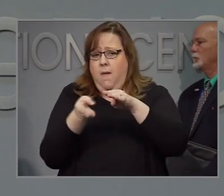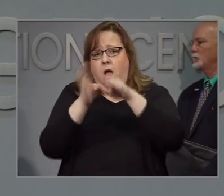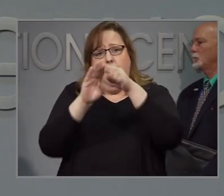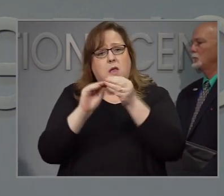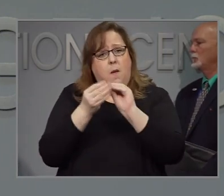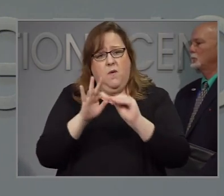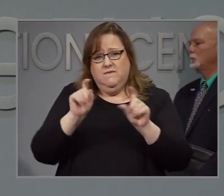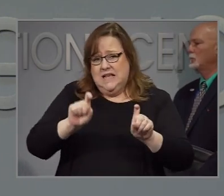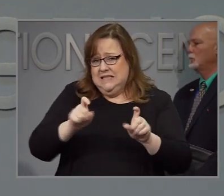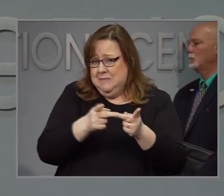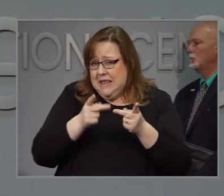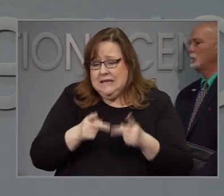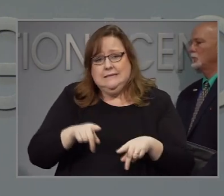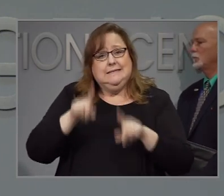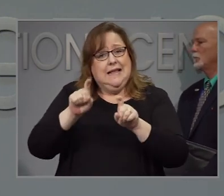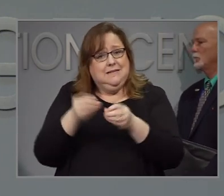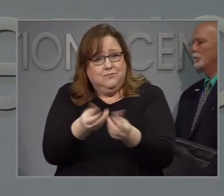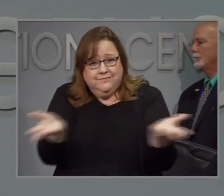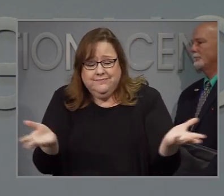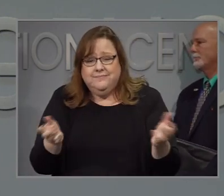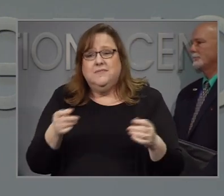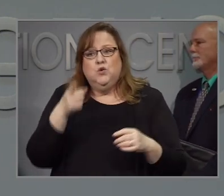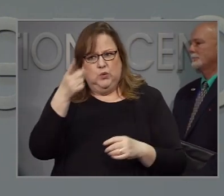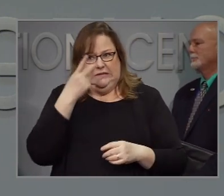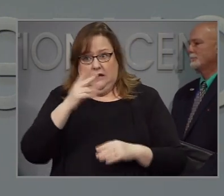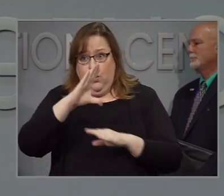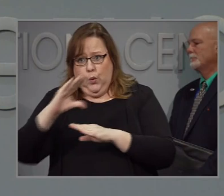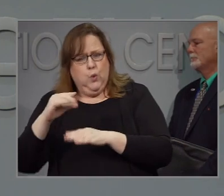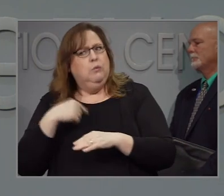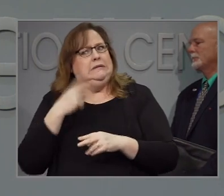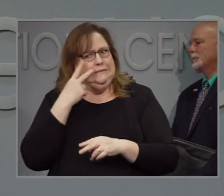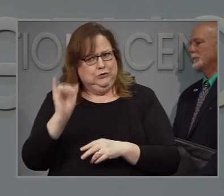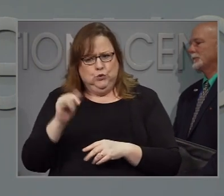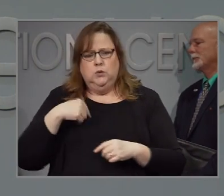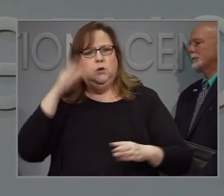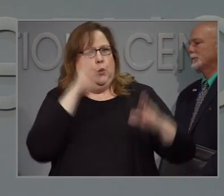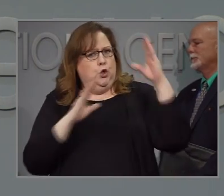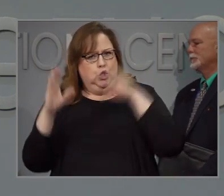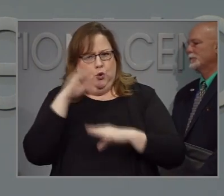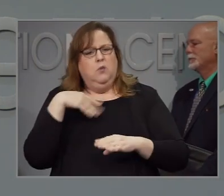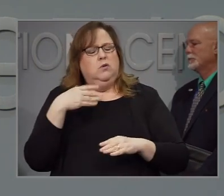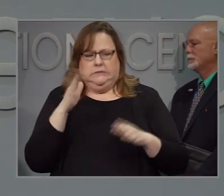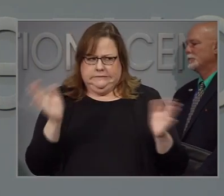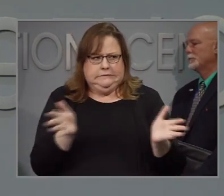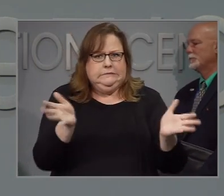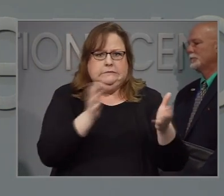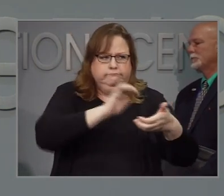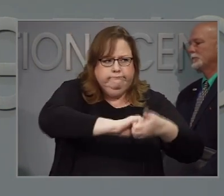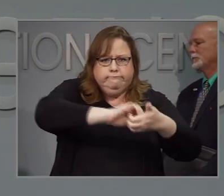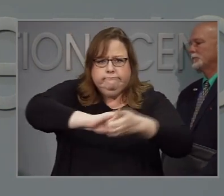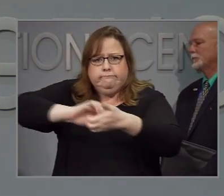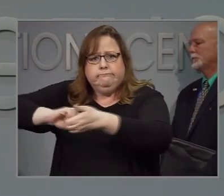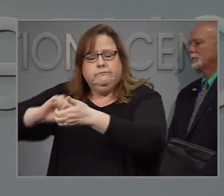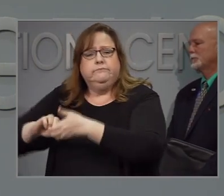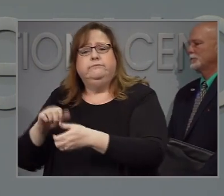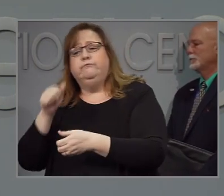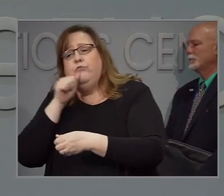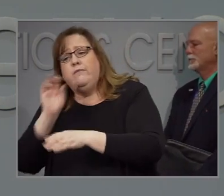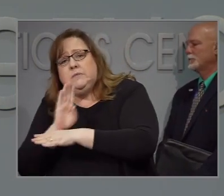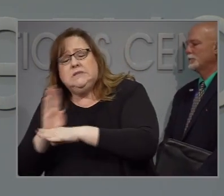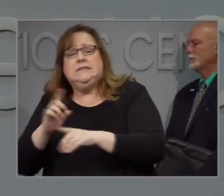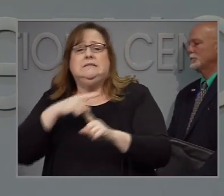part of our work over the next number of weeks. And so we're working with private and public partners to make that possible. I think this is also